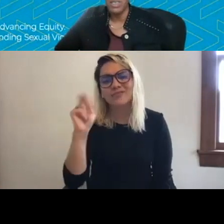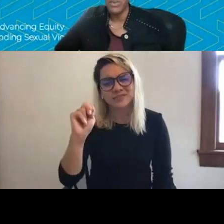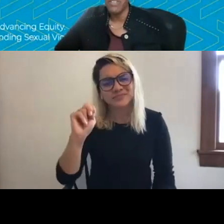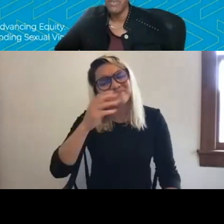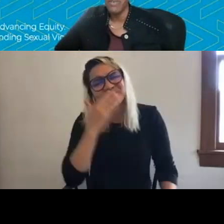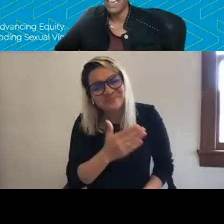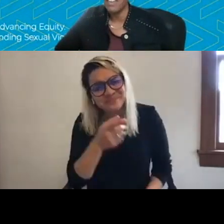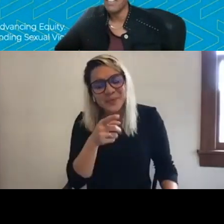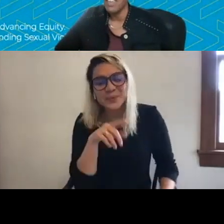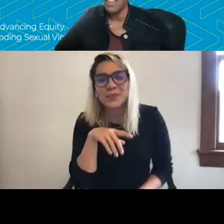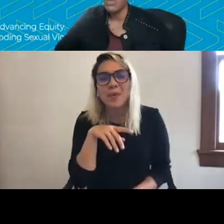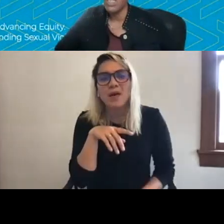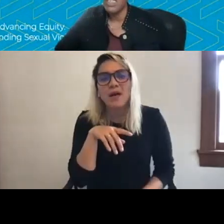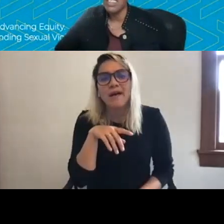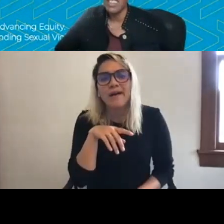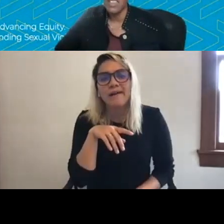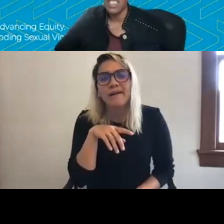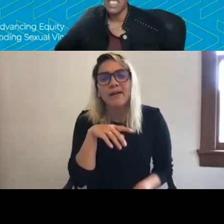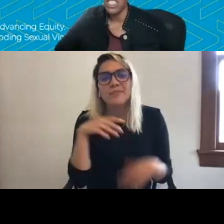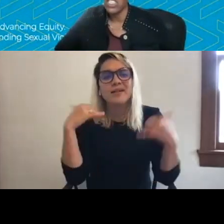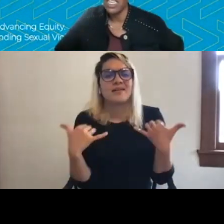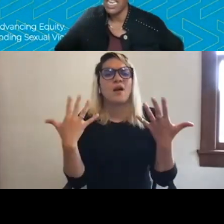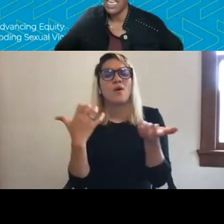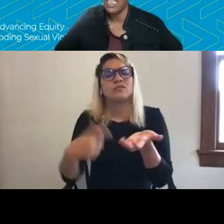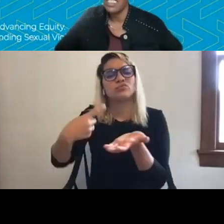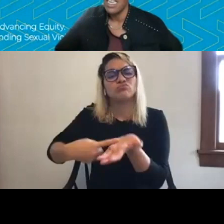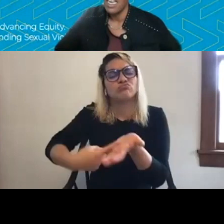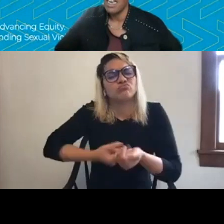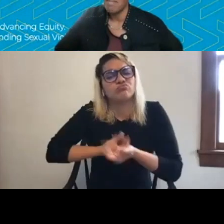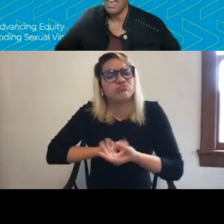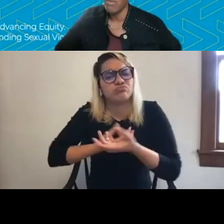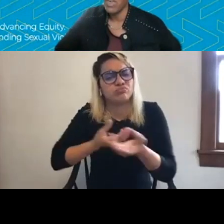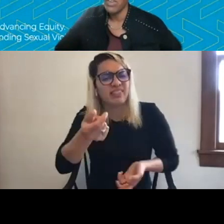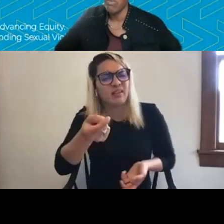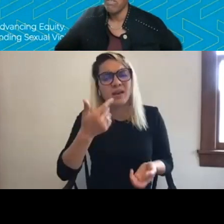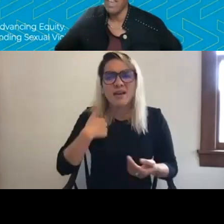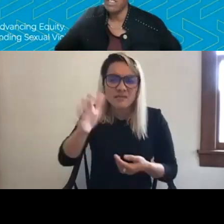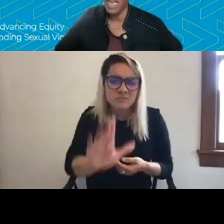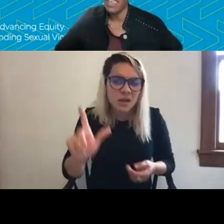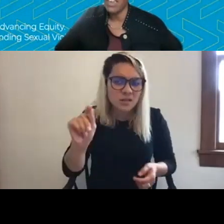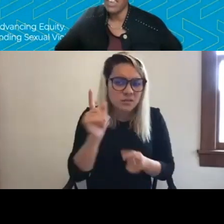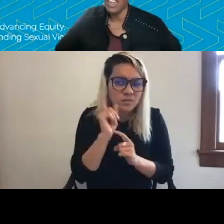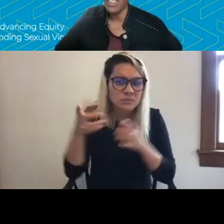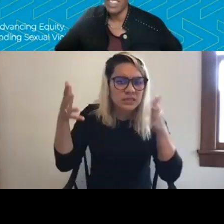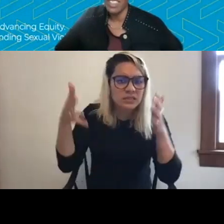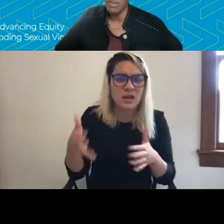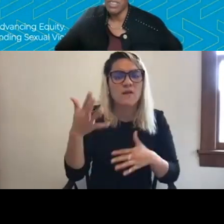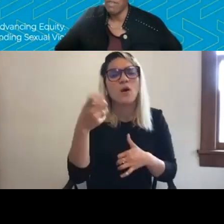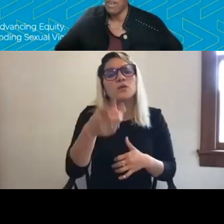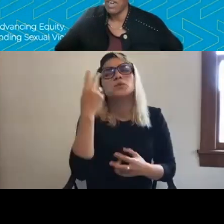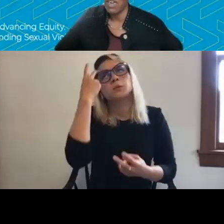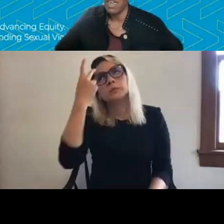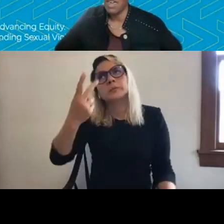time to debrief. We have 20 minutes left in the session, and I want you to reflect back on everything that's happened